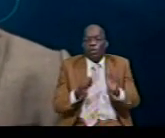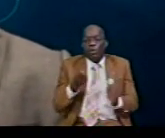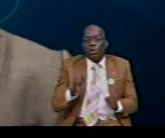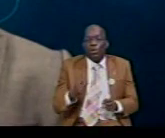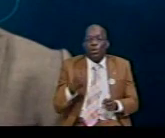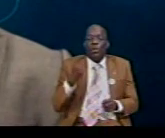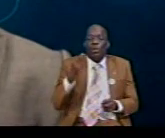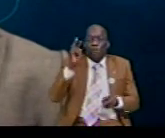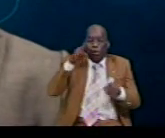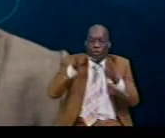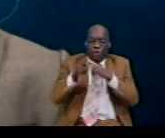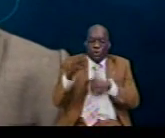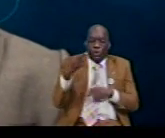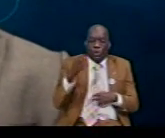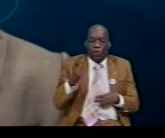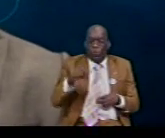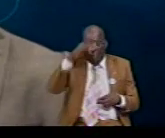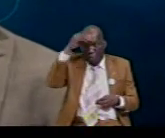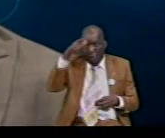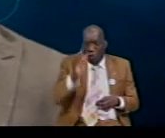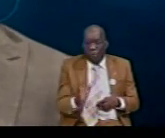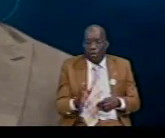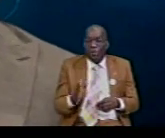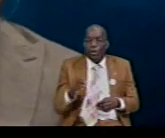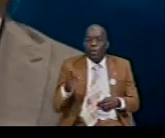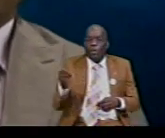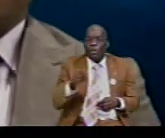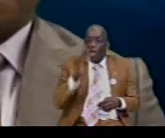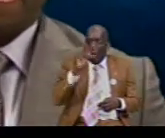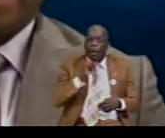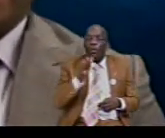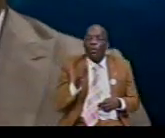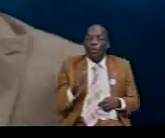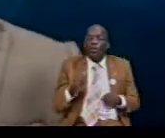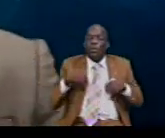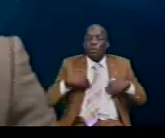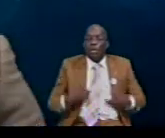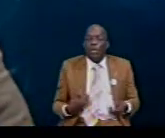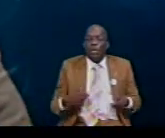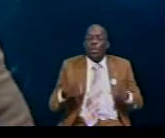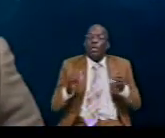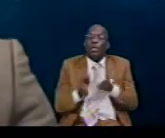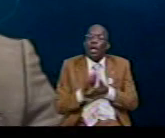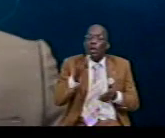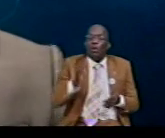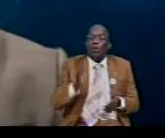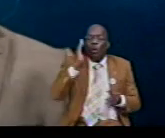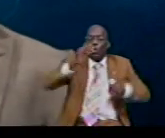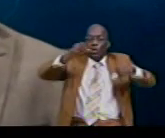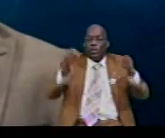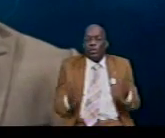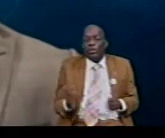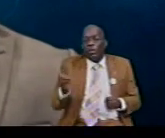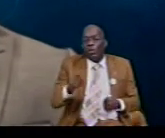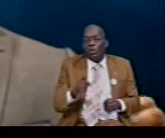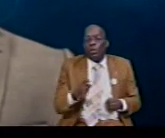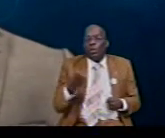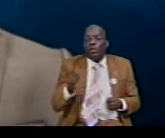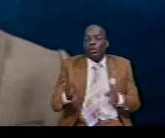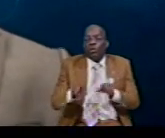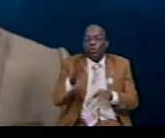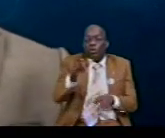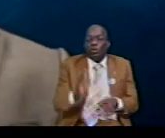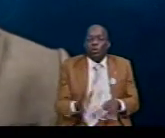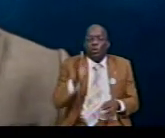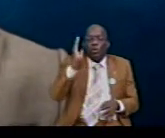him. They are not tired. That God Almighty will strengthen them also. And the Spirit of the Lord will continue to guide them. In all their